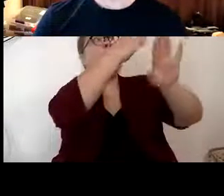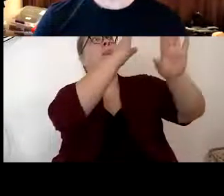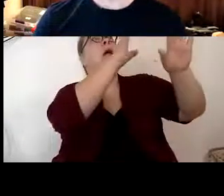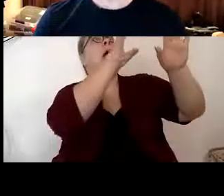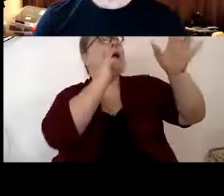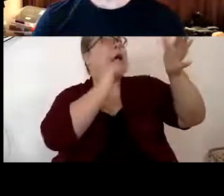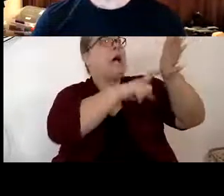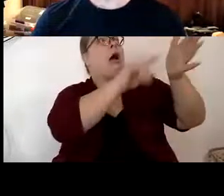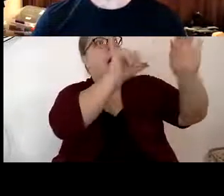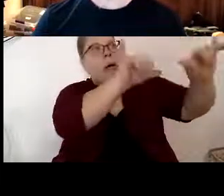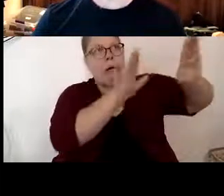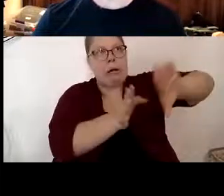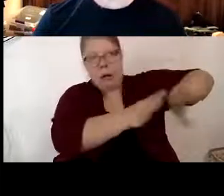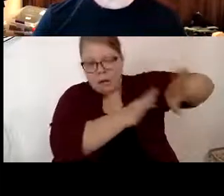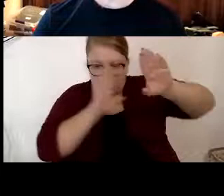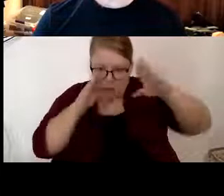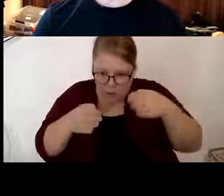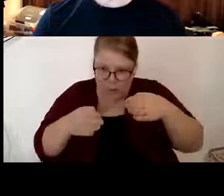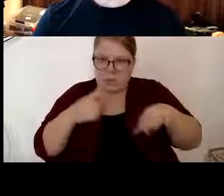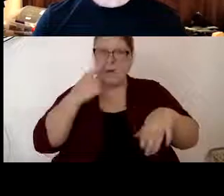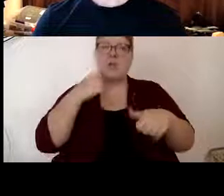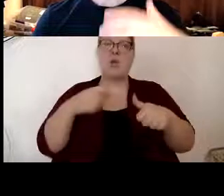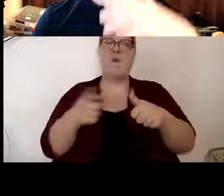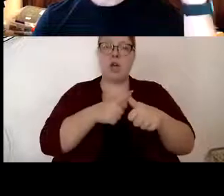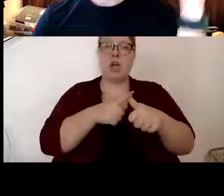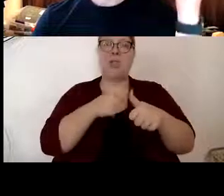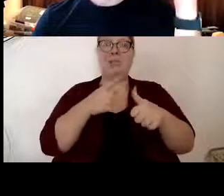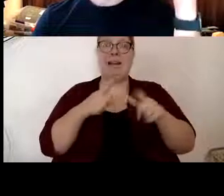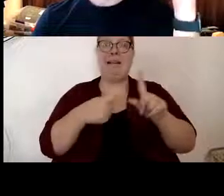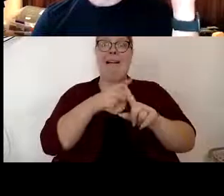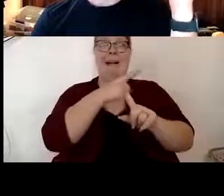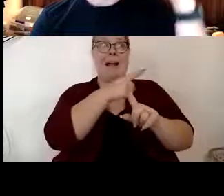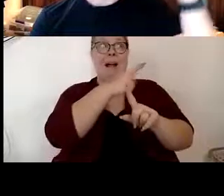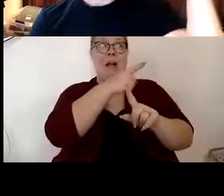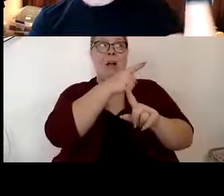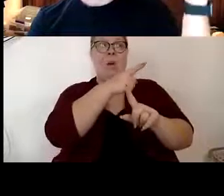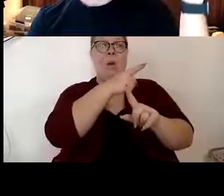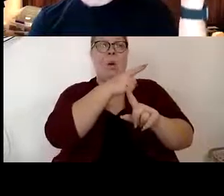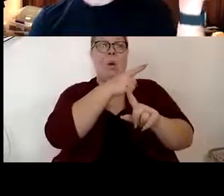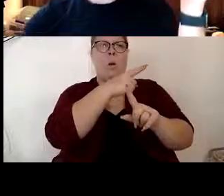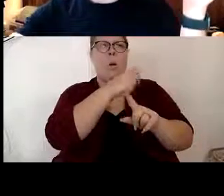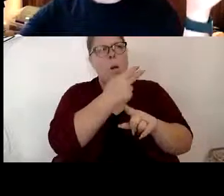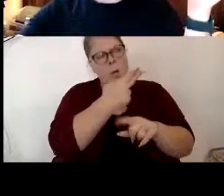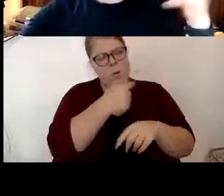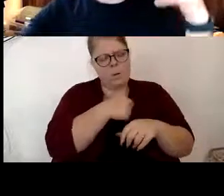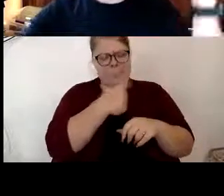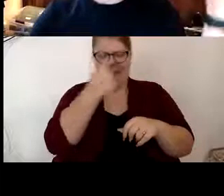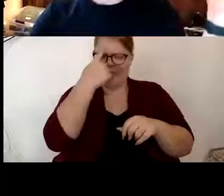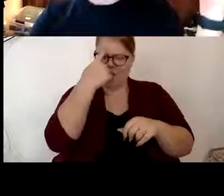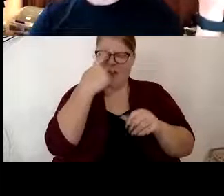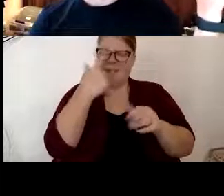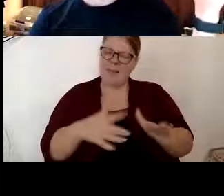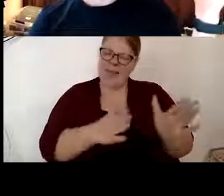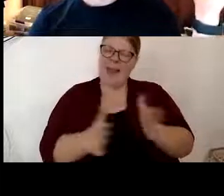they first become aware of the mind wandering. Then they notice where the mind has wandered. Oh, that's a planning thought. That's an anxious thought.